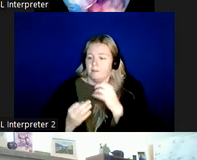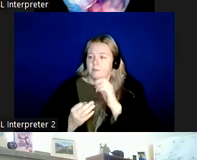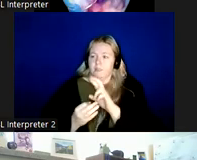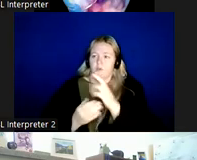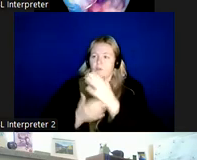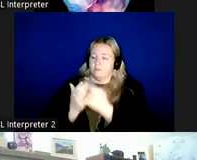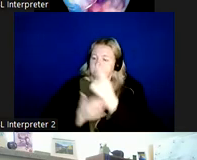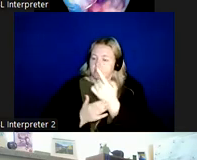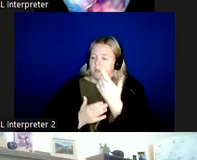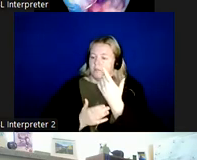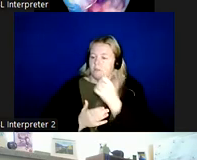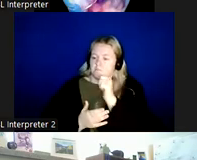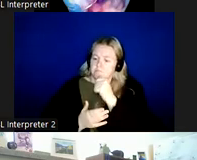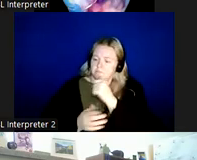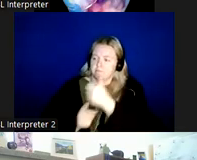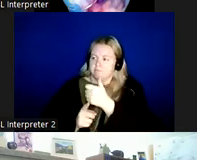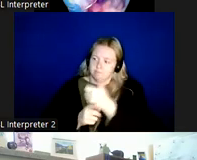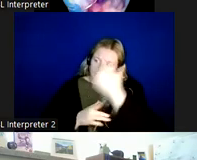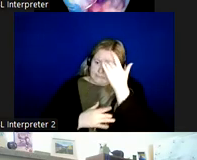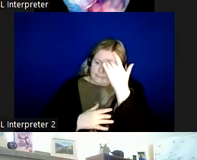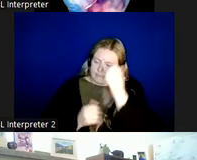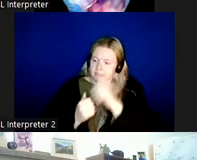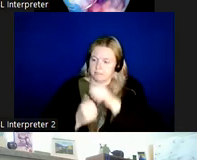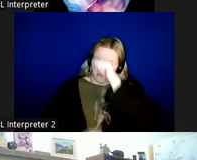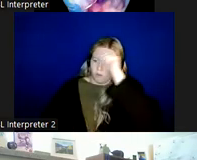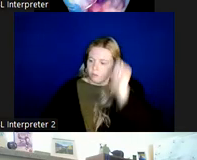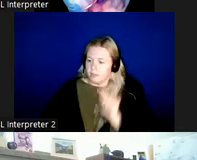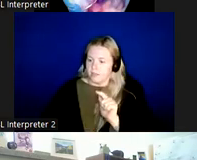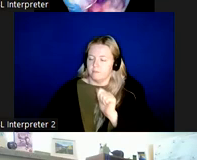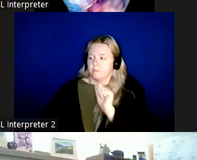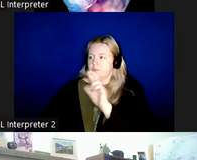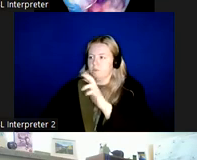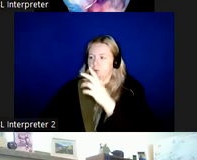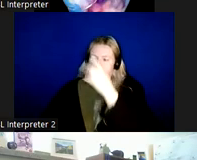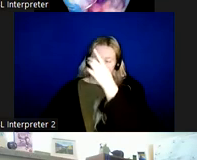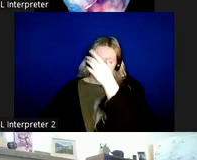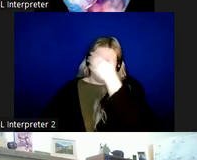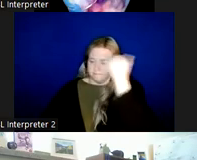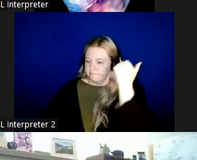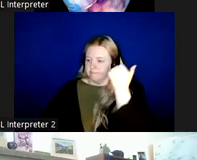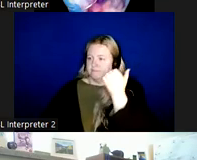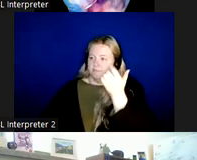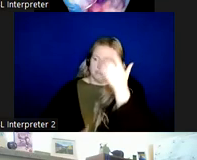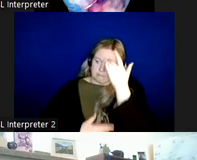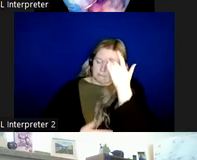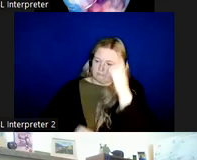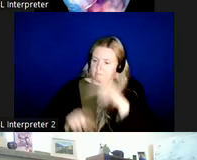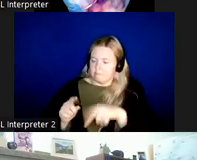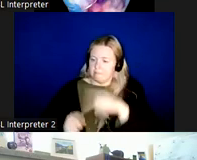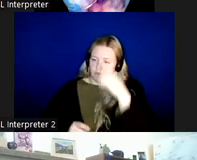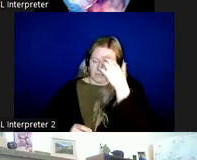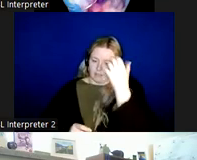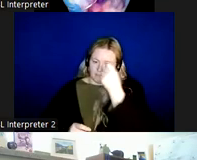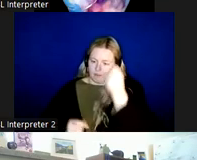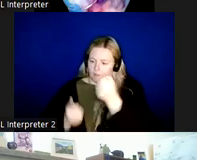dementia, it's such a great way to spend time with each other. They may be experiencing memory loss, but you never know